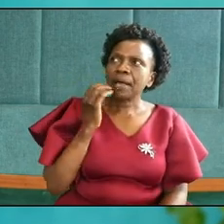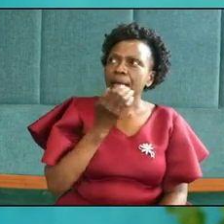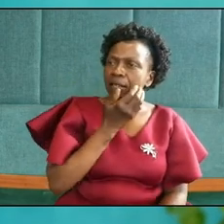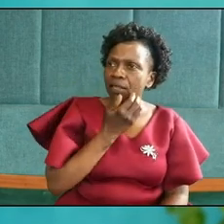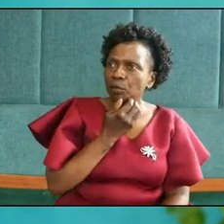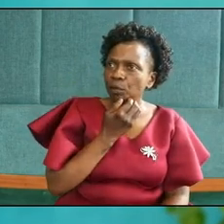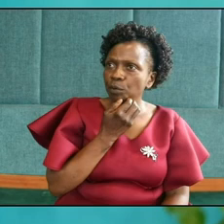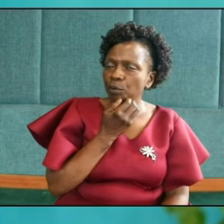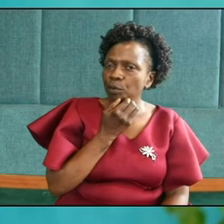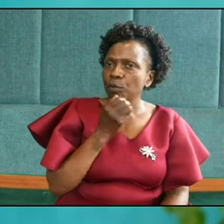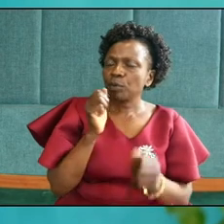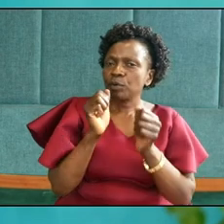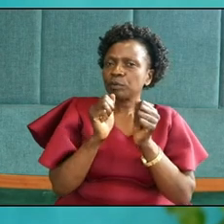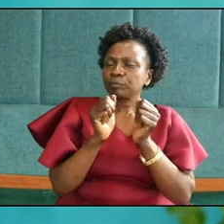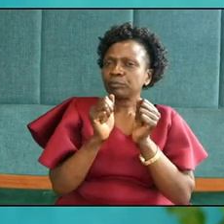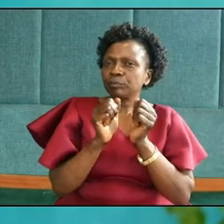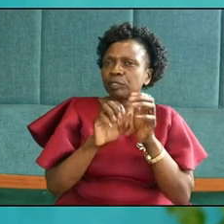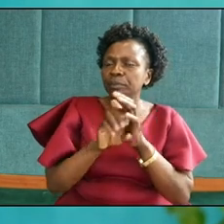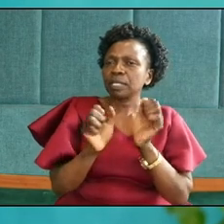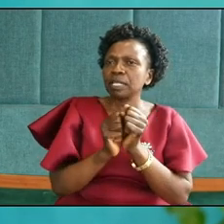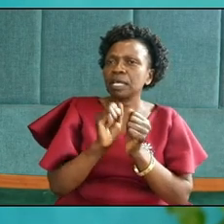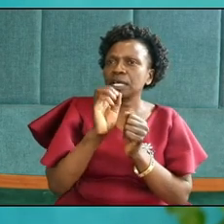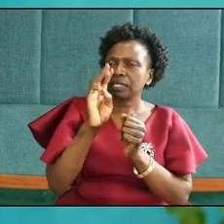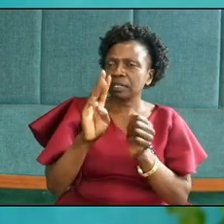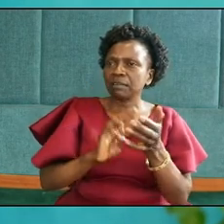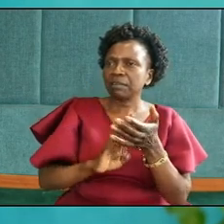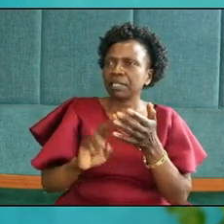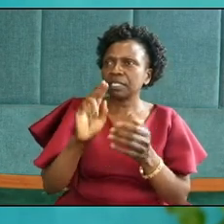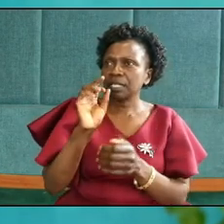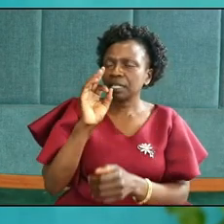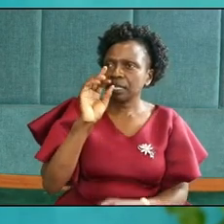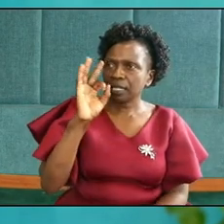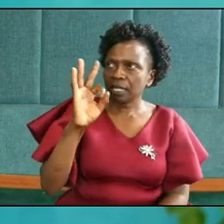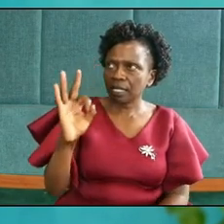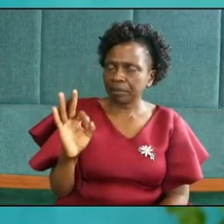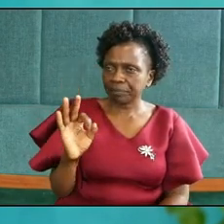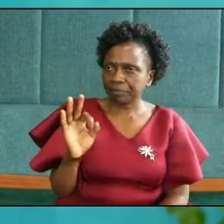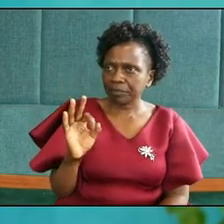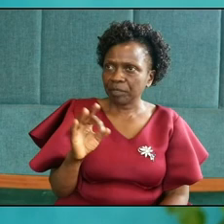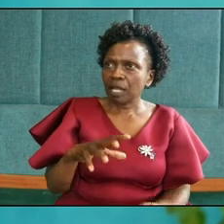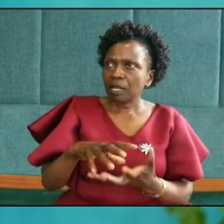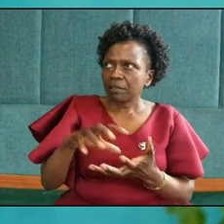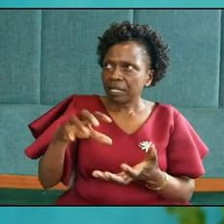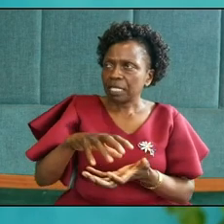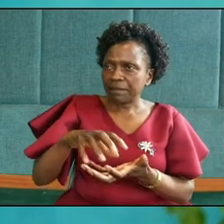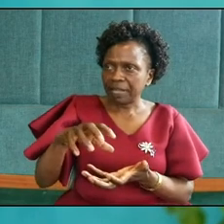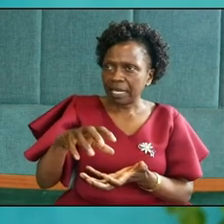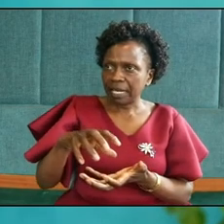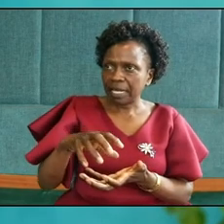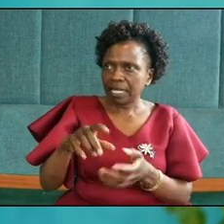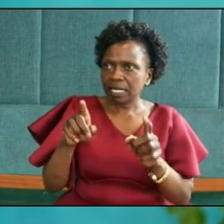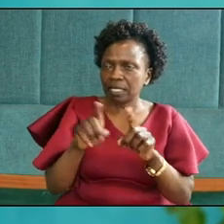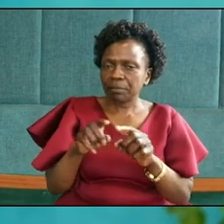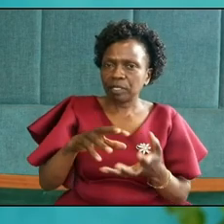In Matthew 13, verse 33. That parable. The living, hidden in